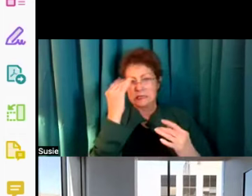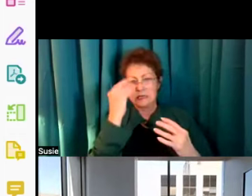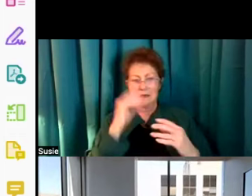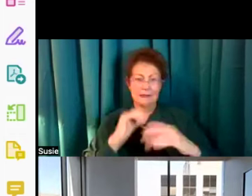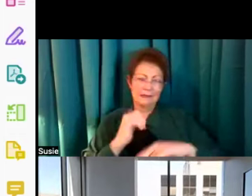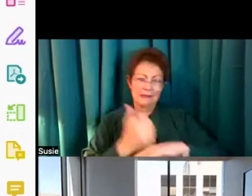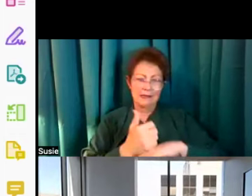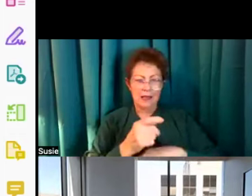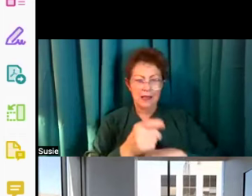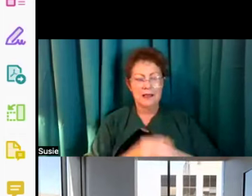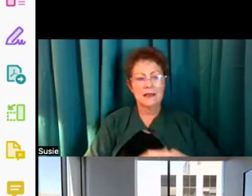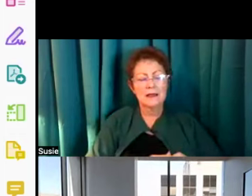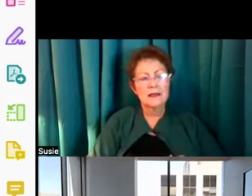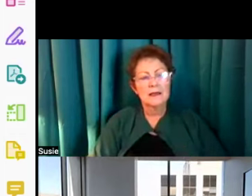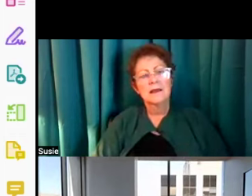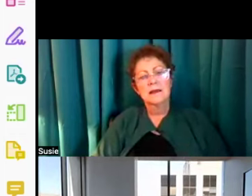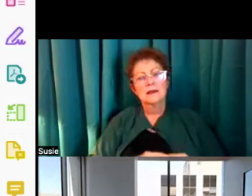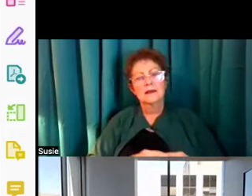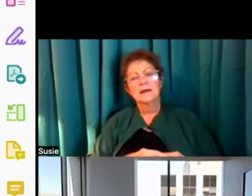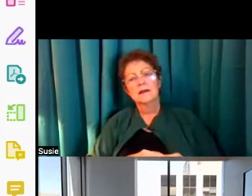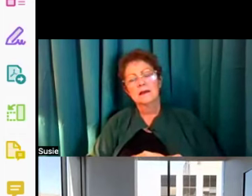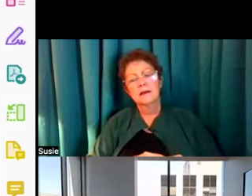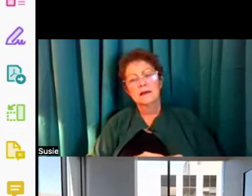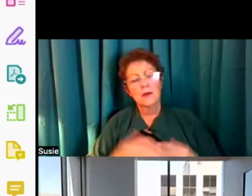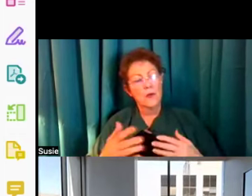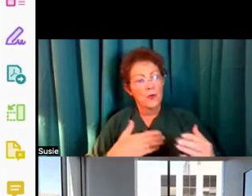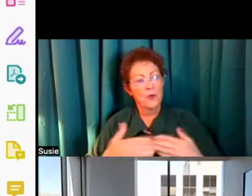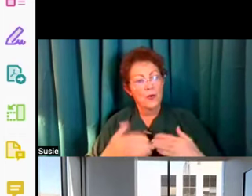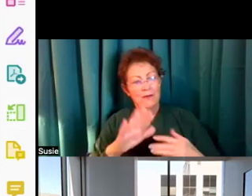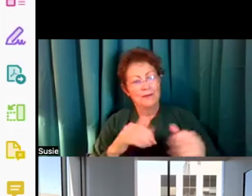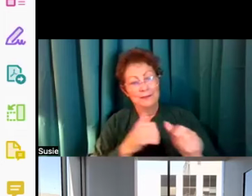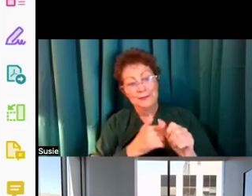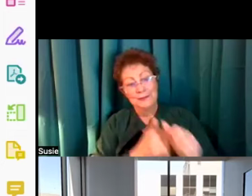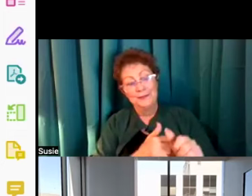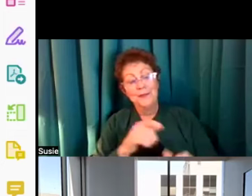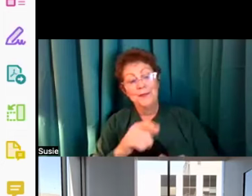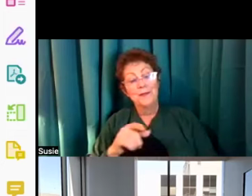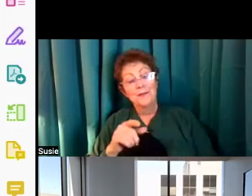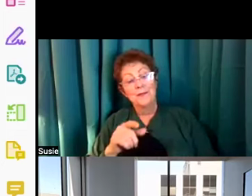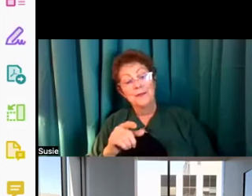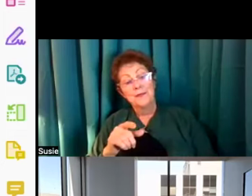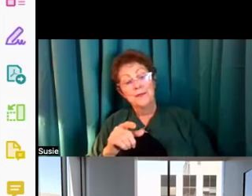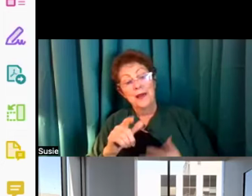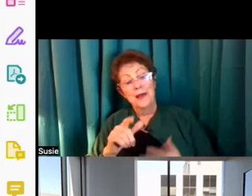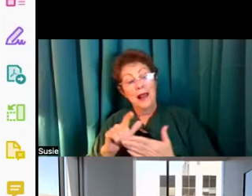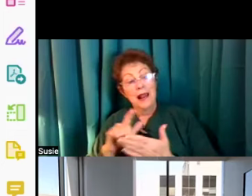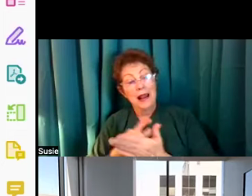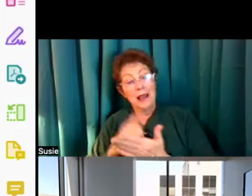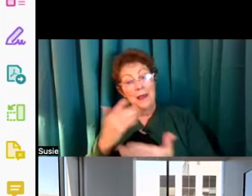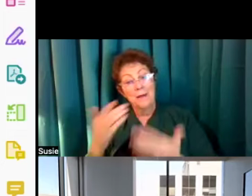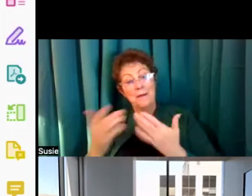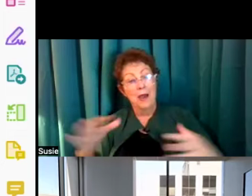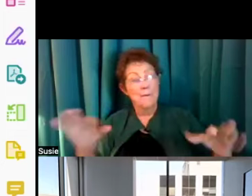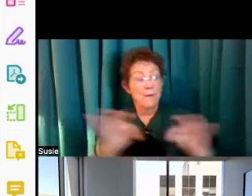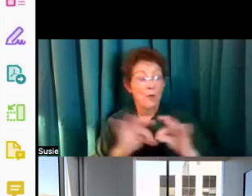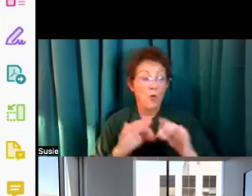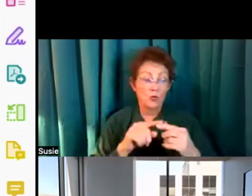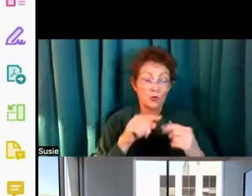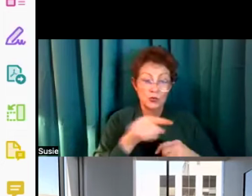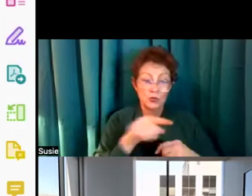these entities, whatever your case may be, that the legal nuances might be quite important to you. And